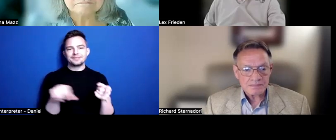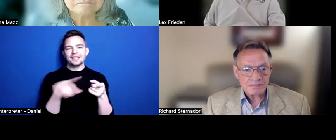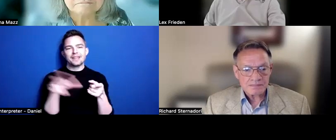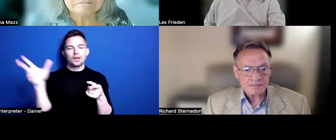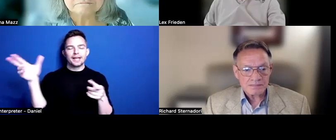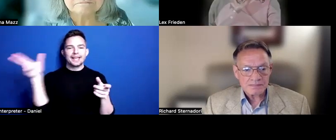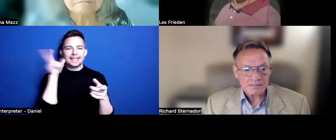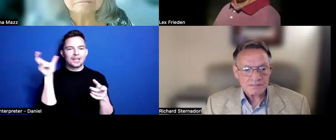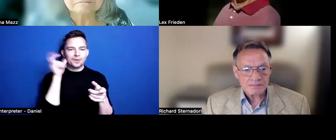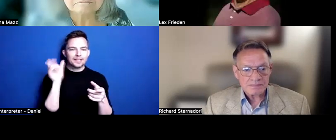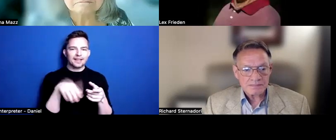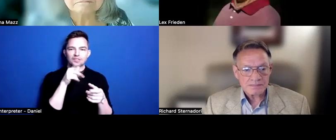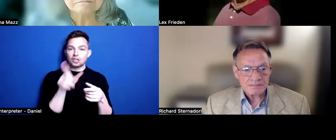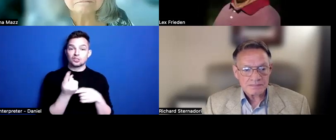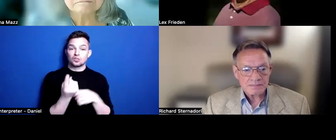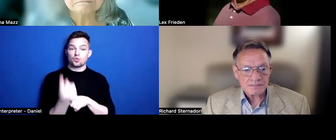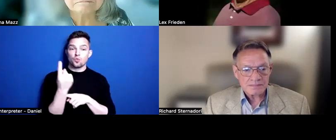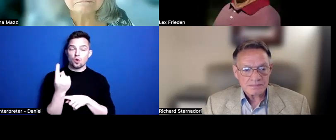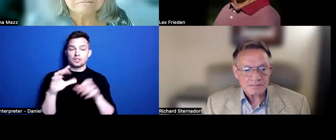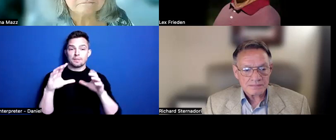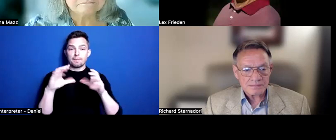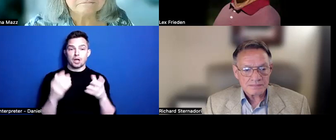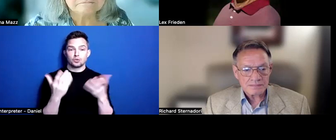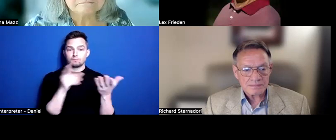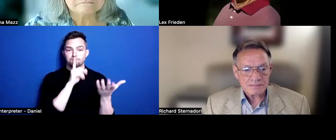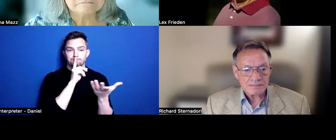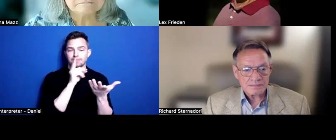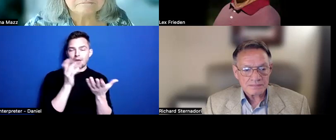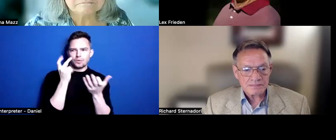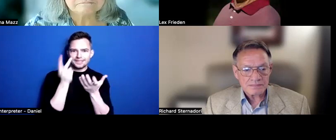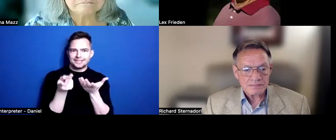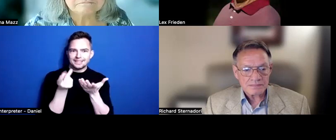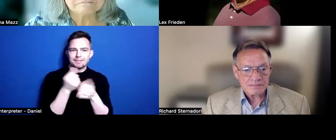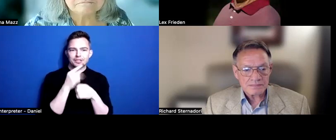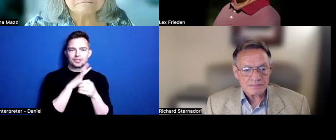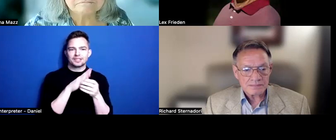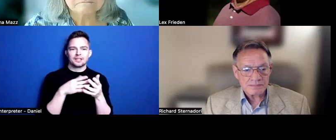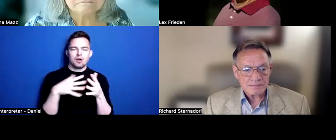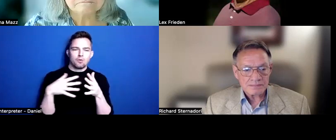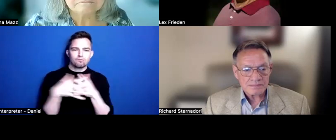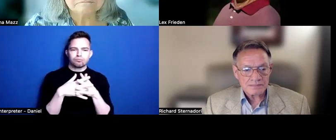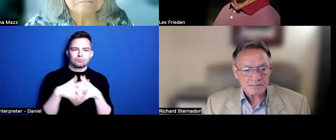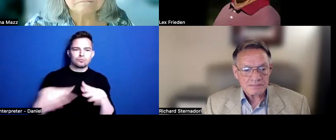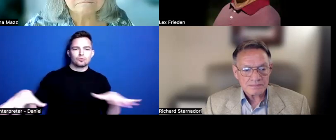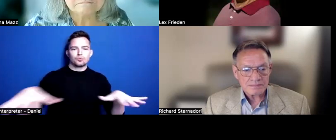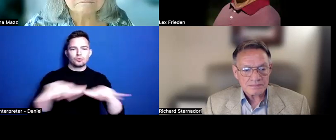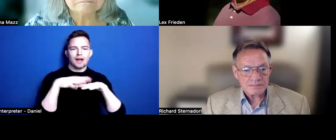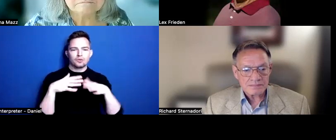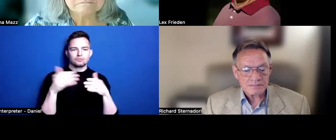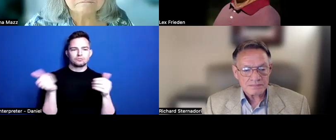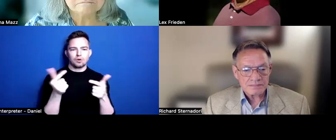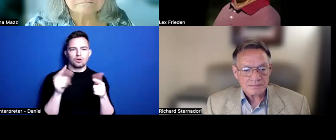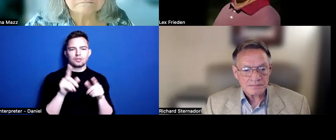and not that it's in one module. I would like to see it and make sure that it's ingrained across the board. So as we're talking about